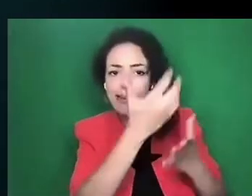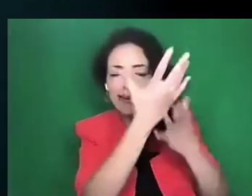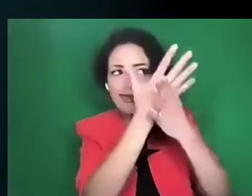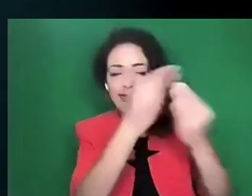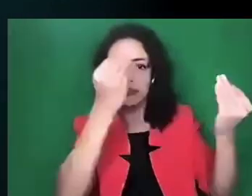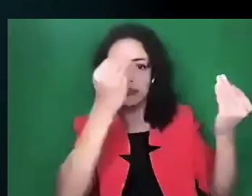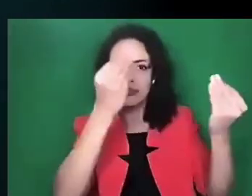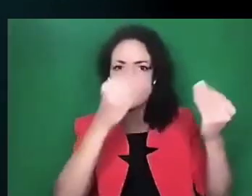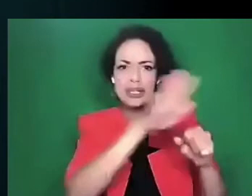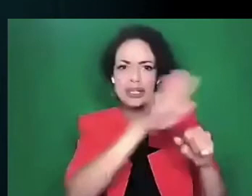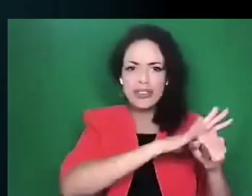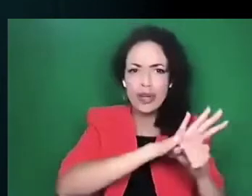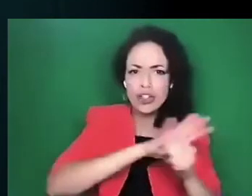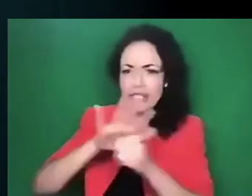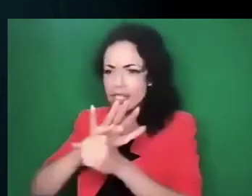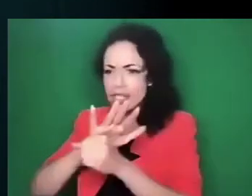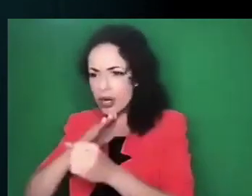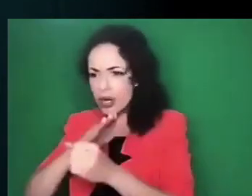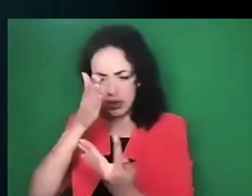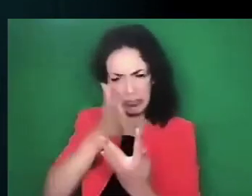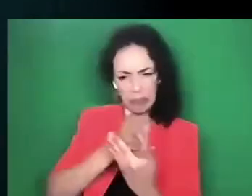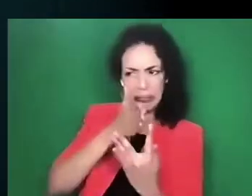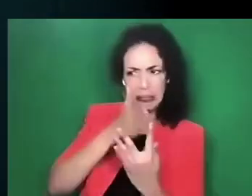hybrid spaces within different cities of Punjab.